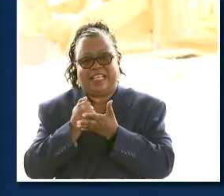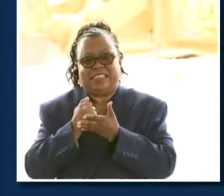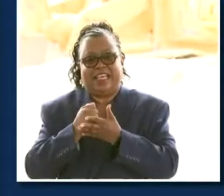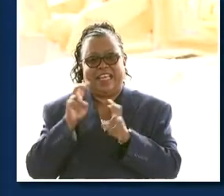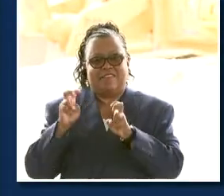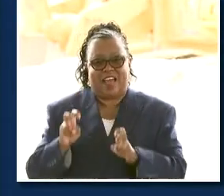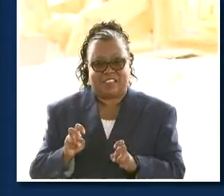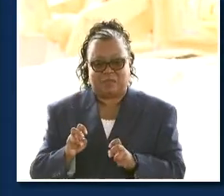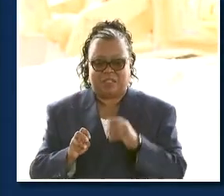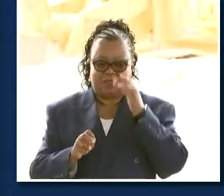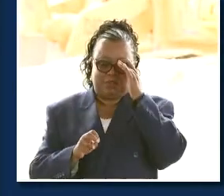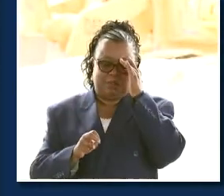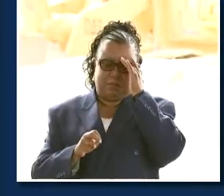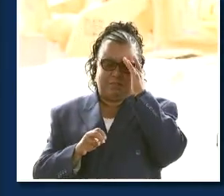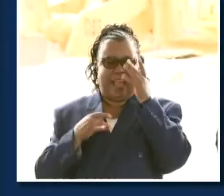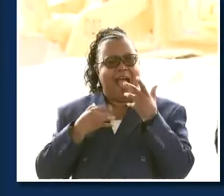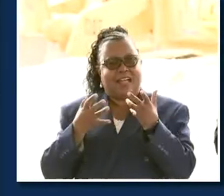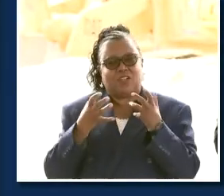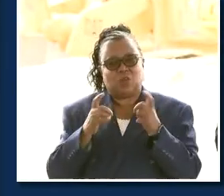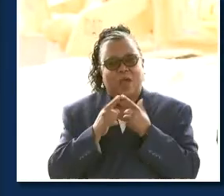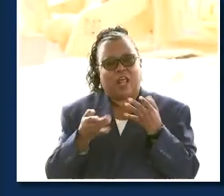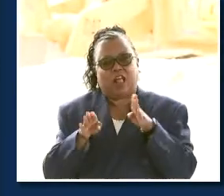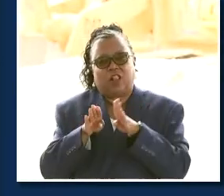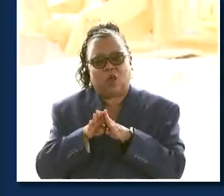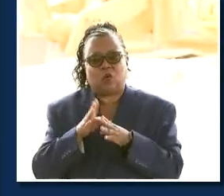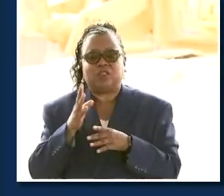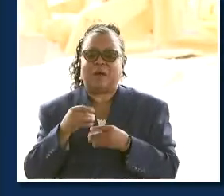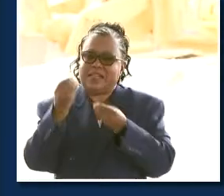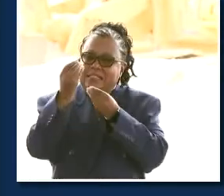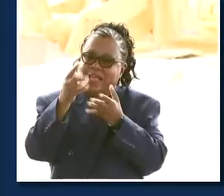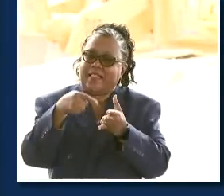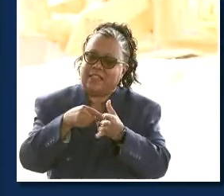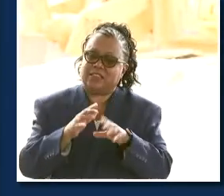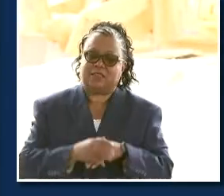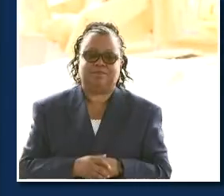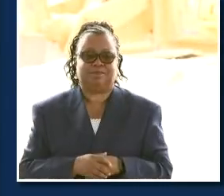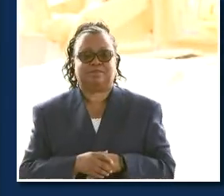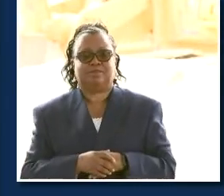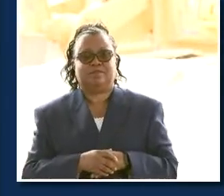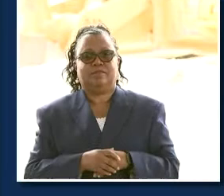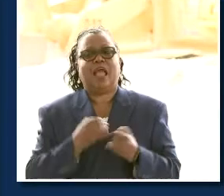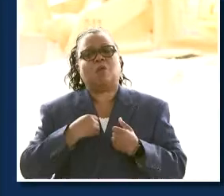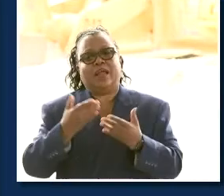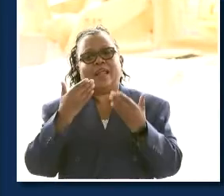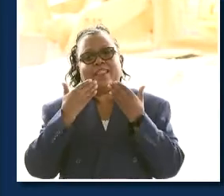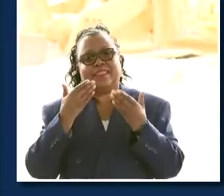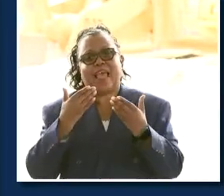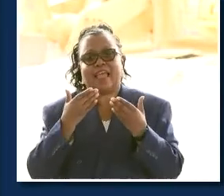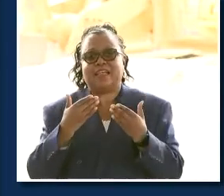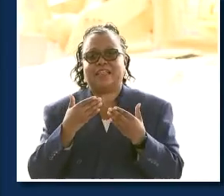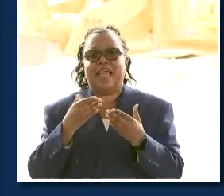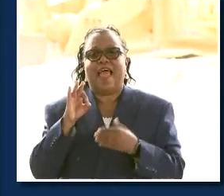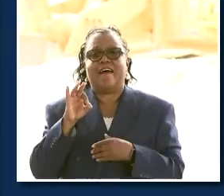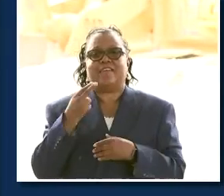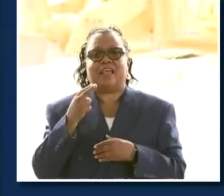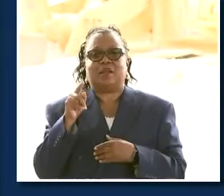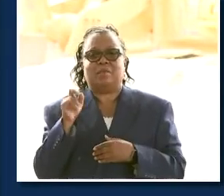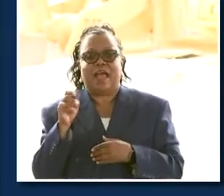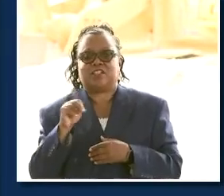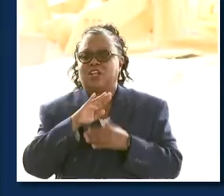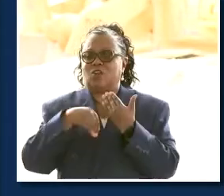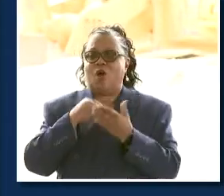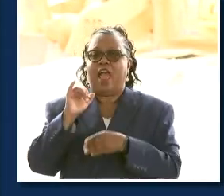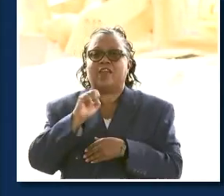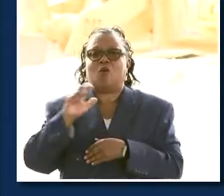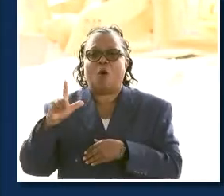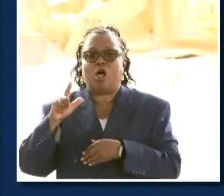investments. And I just want to close by saying this. I want to thank FH Passion and All